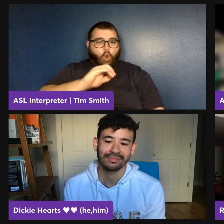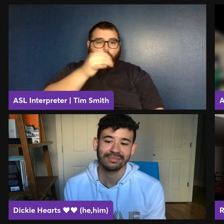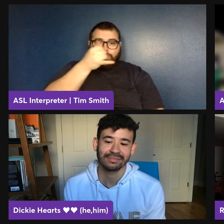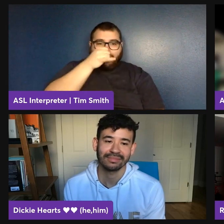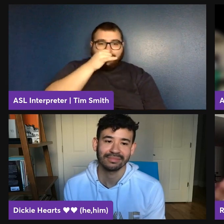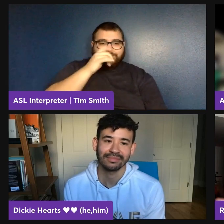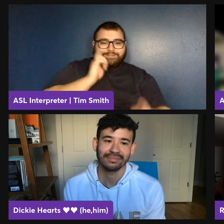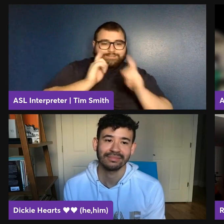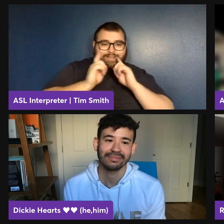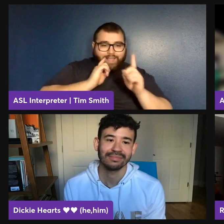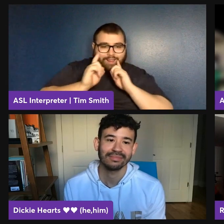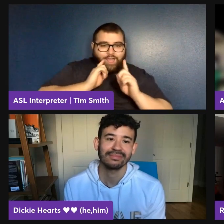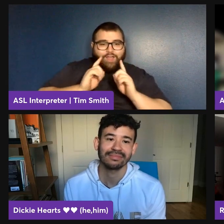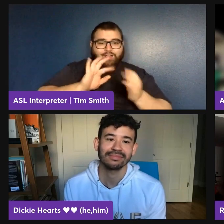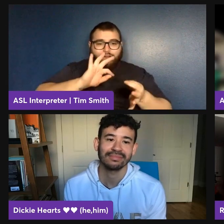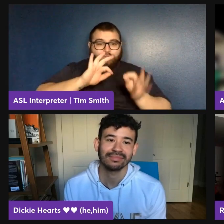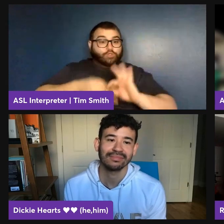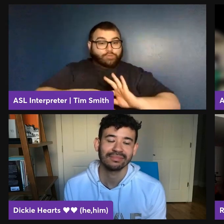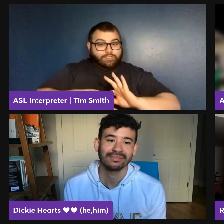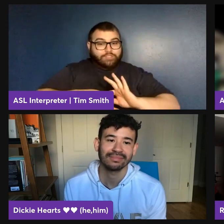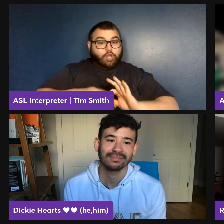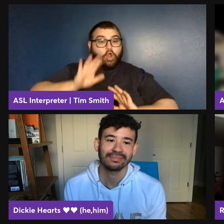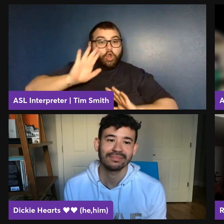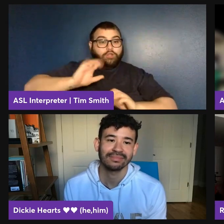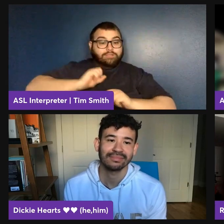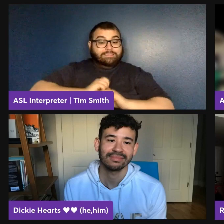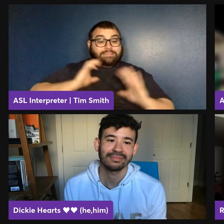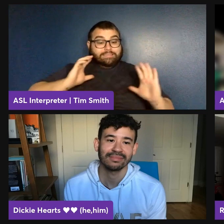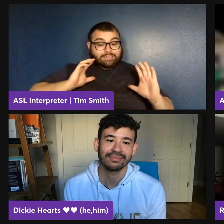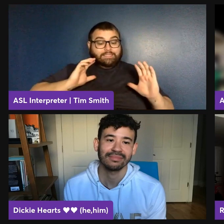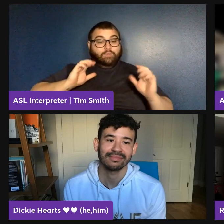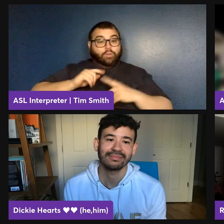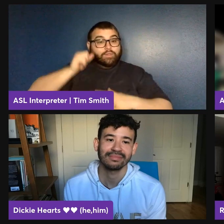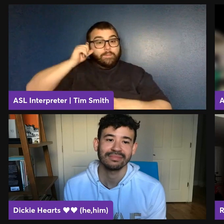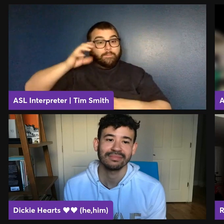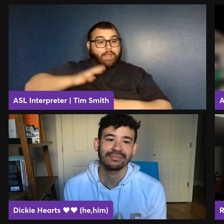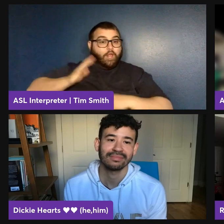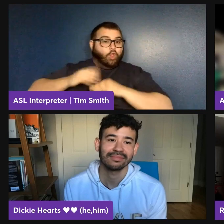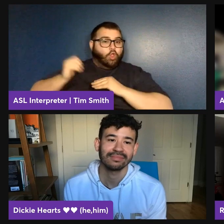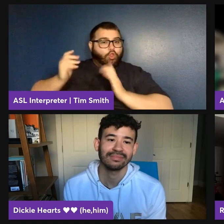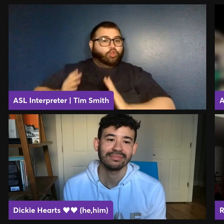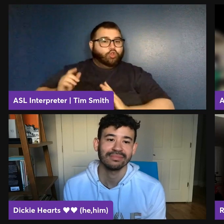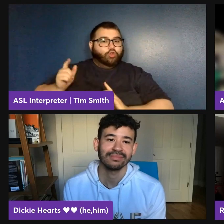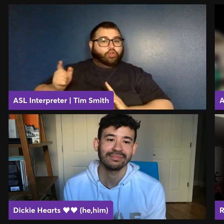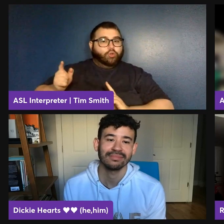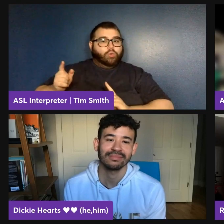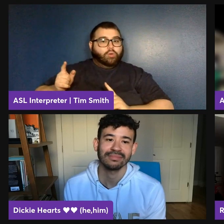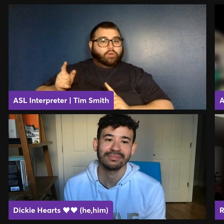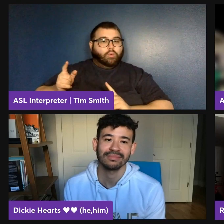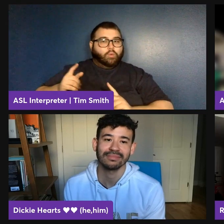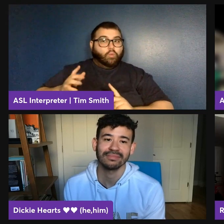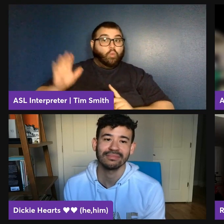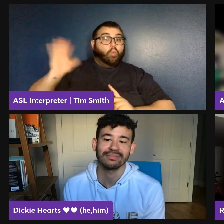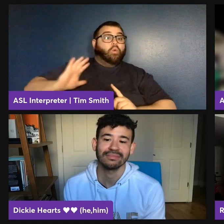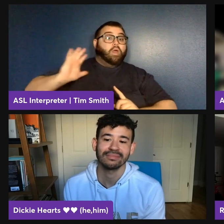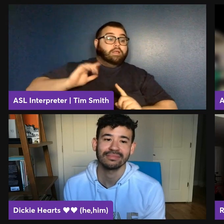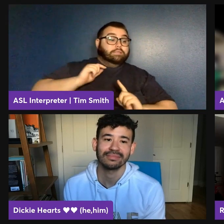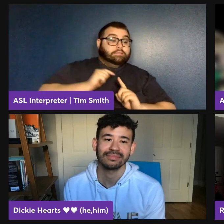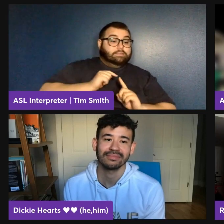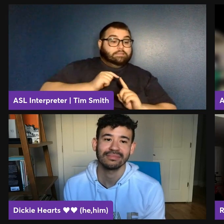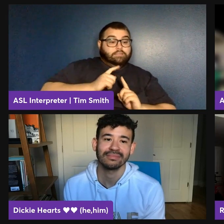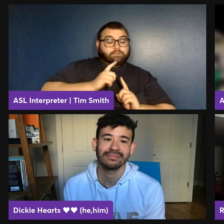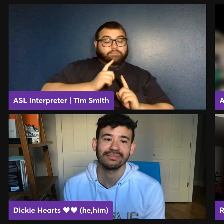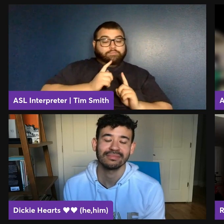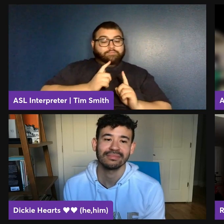dialogue readings and interpretation. Her scene with the gentleman caller went from this, I think, you know,